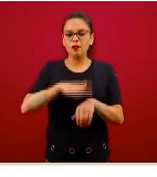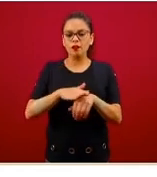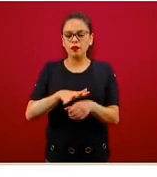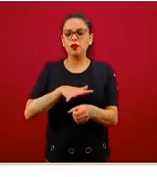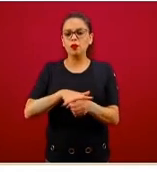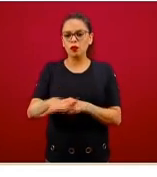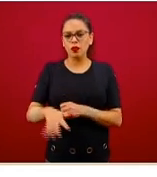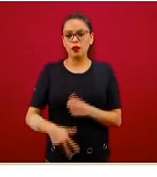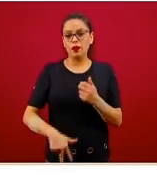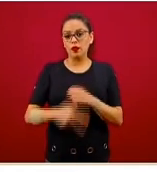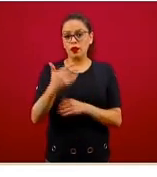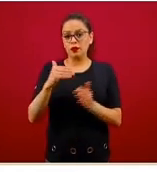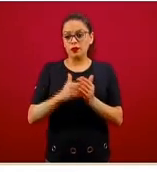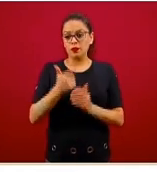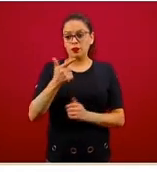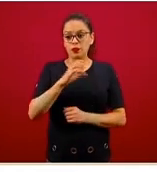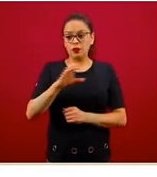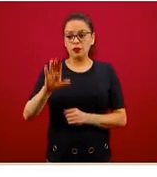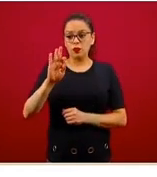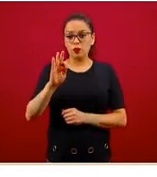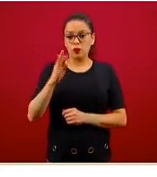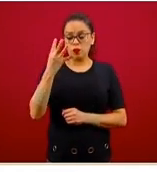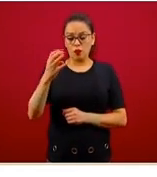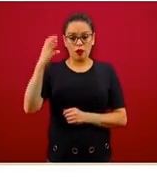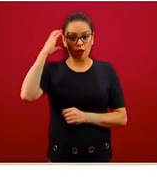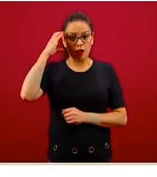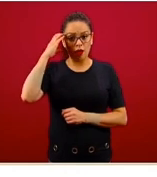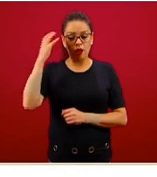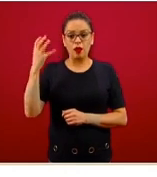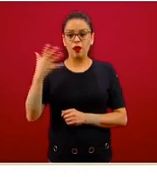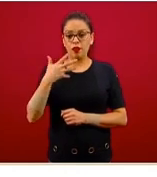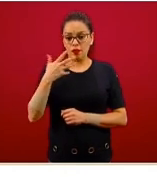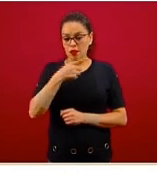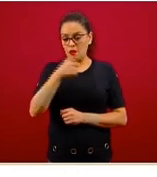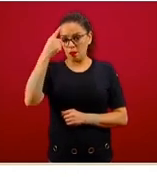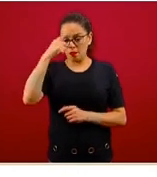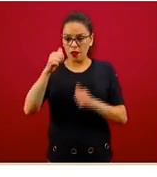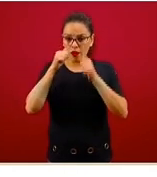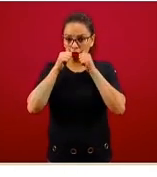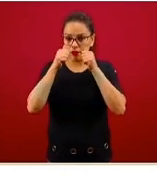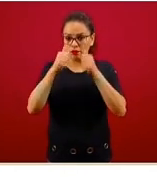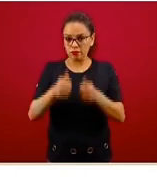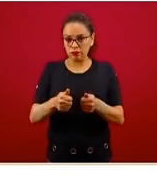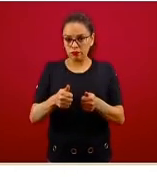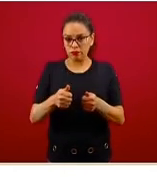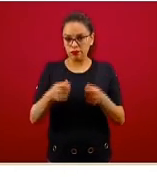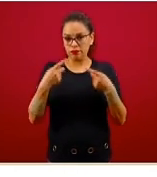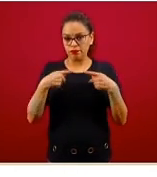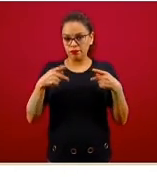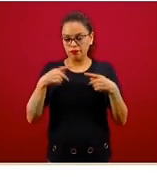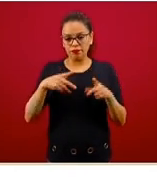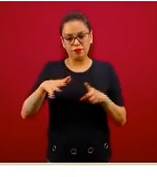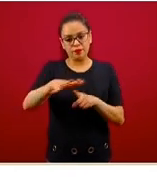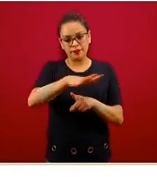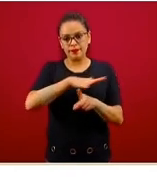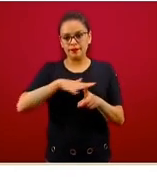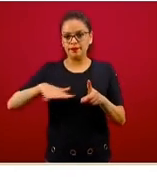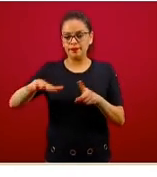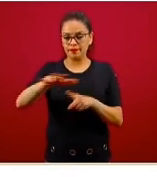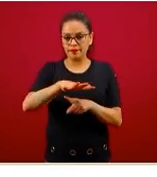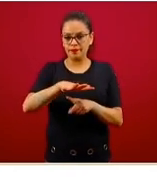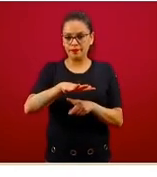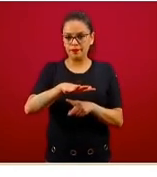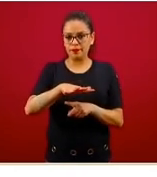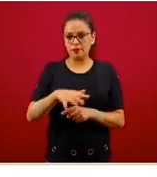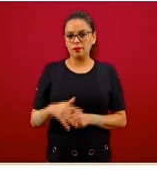588 medical units who actually reported, so 88% of them. 88% notification